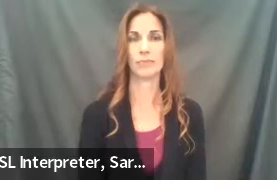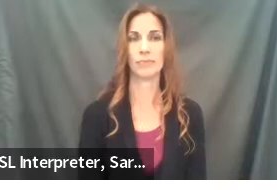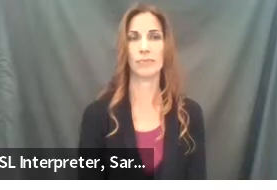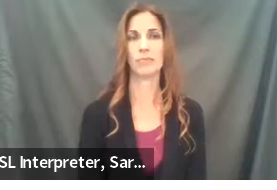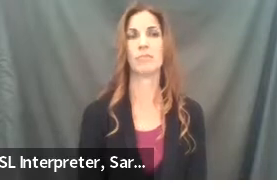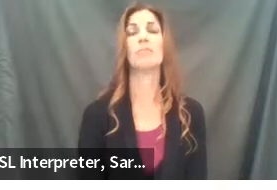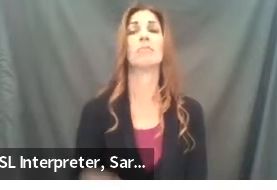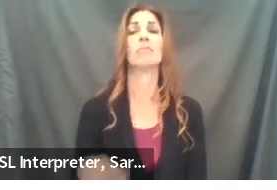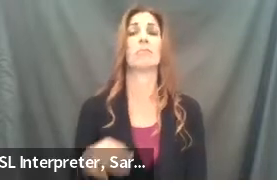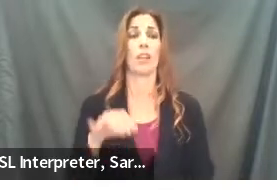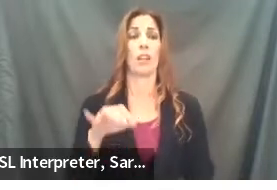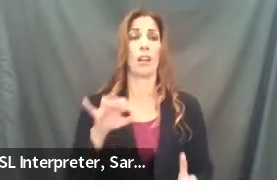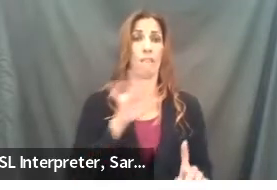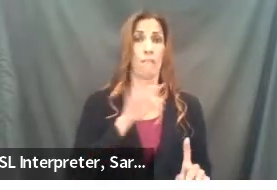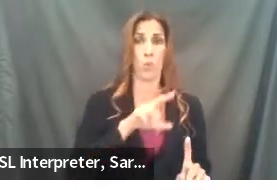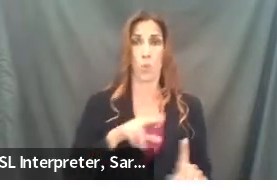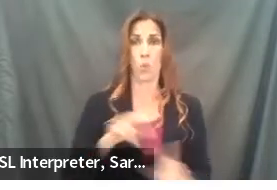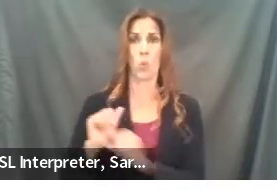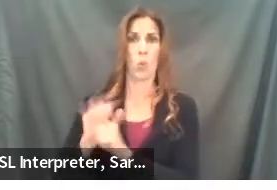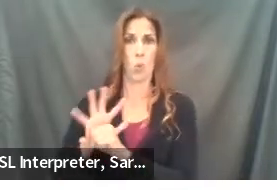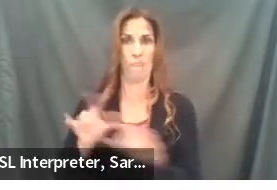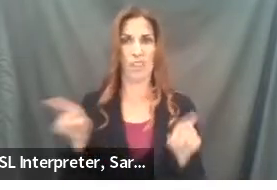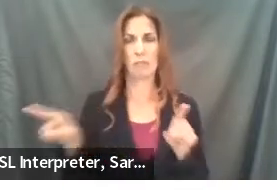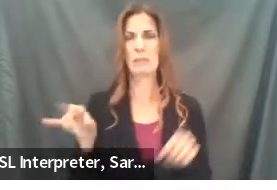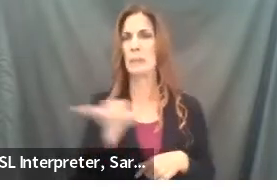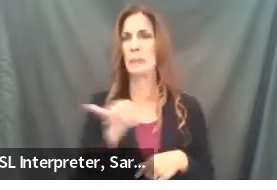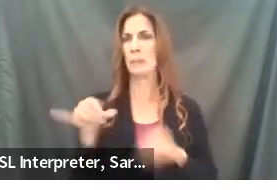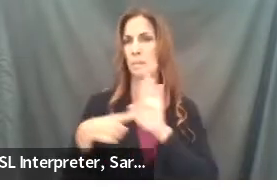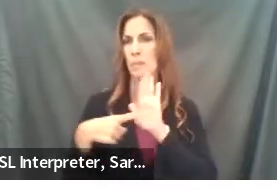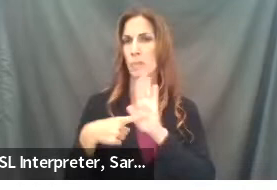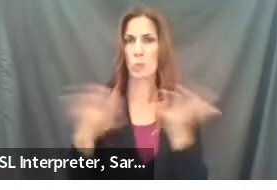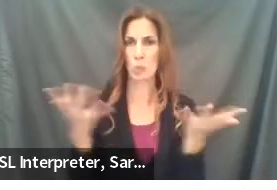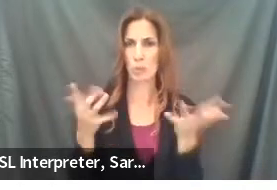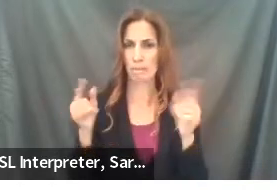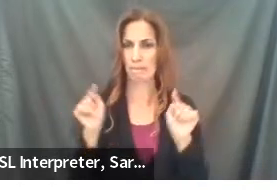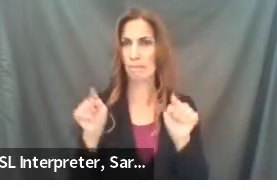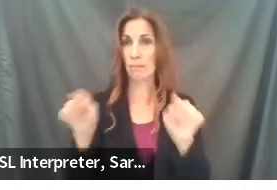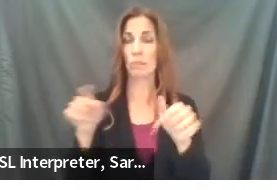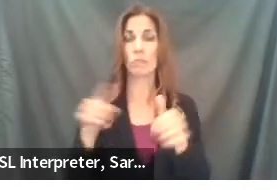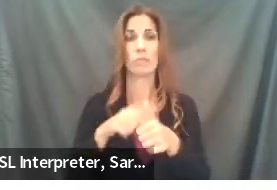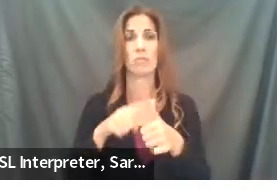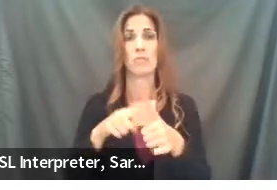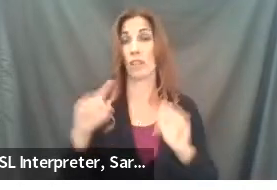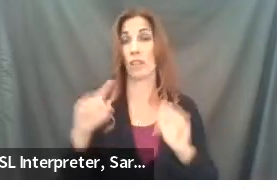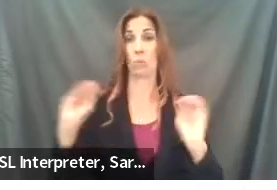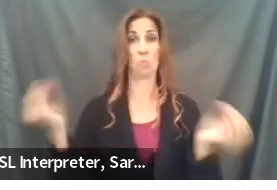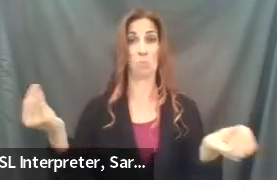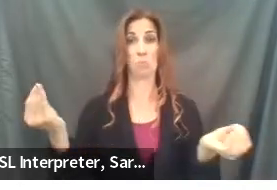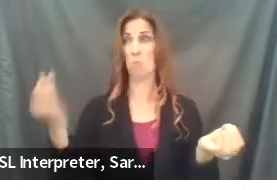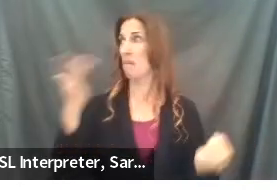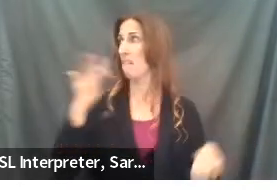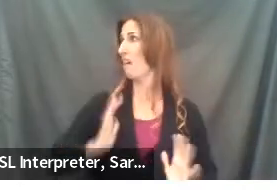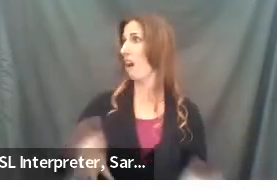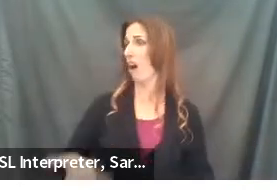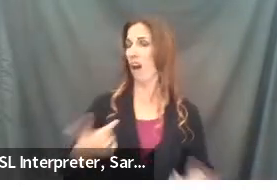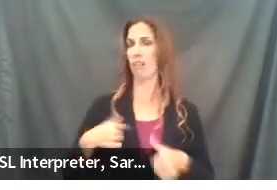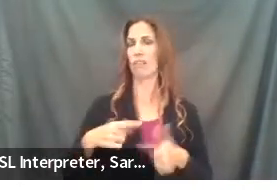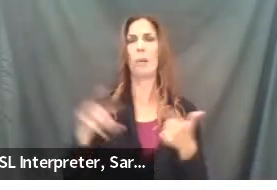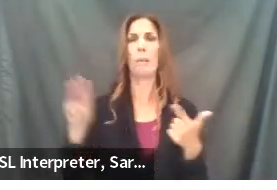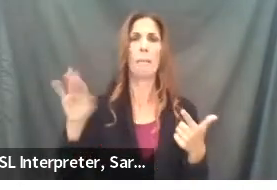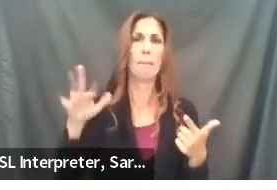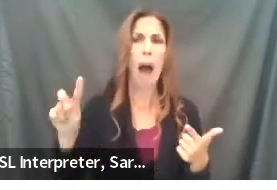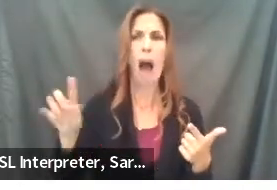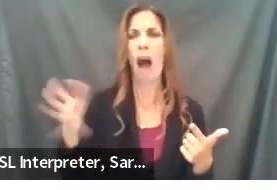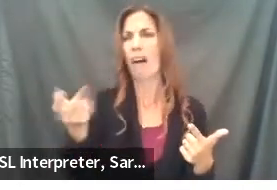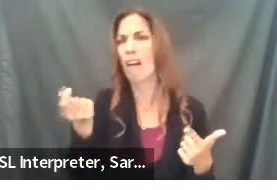between flu and COVID-19 can range from no symptoms to mild symptoms to